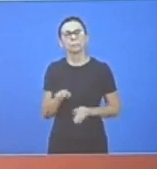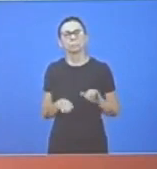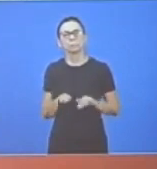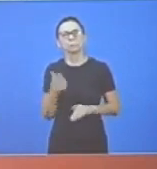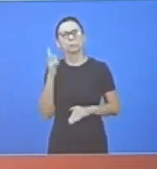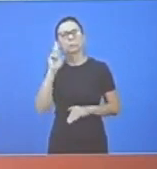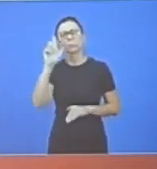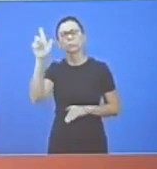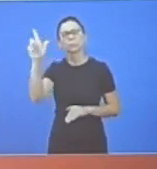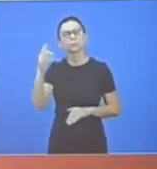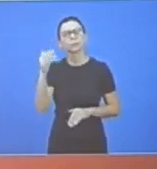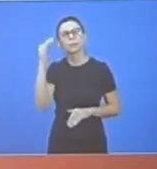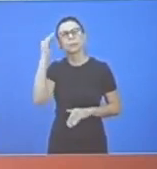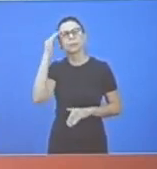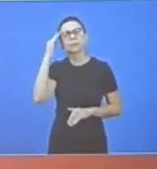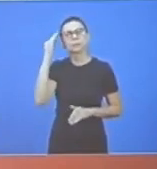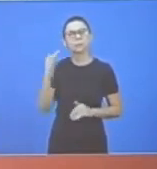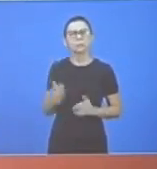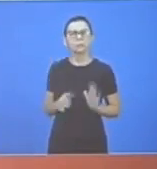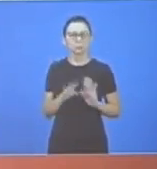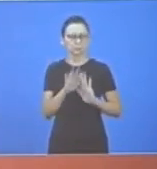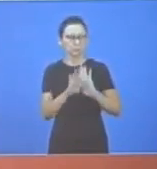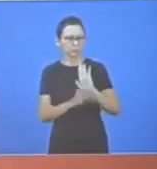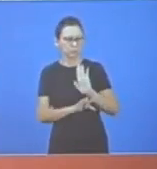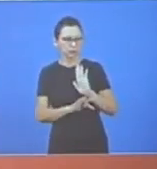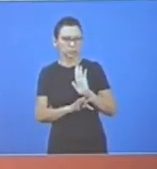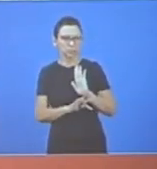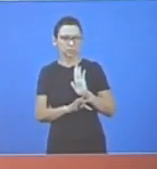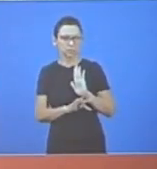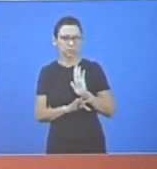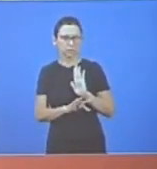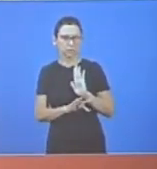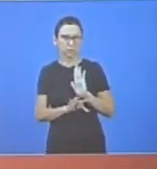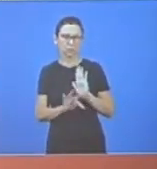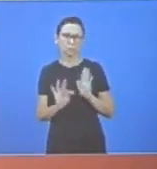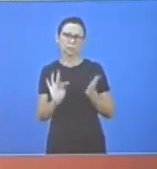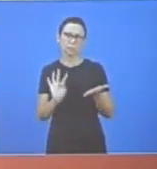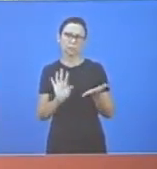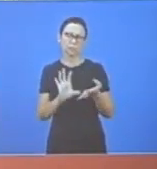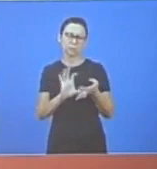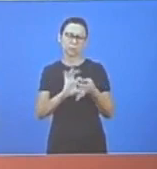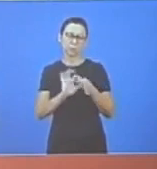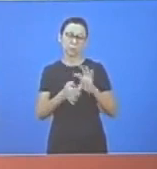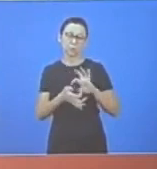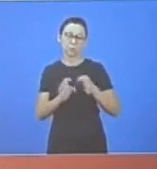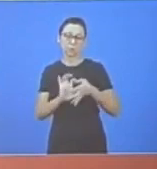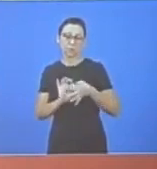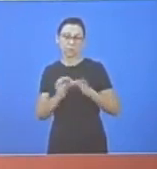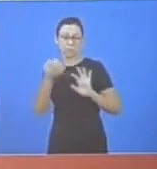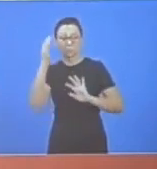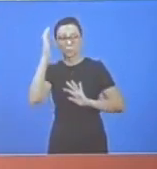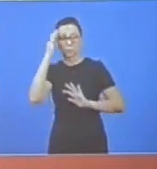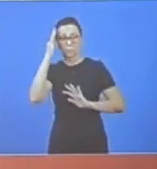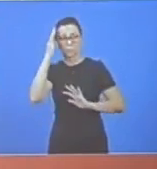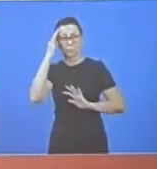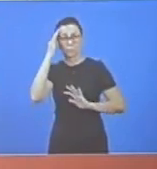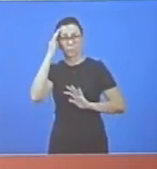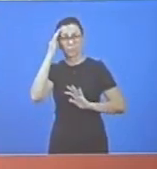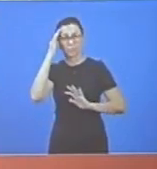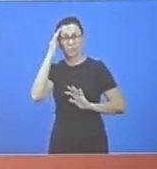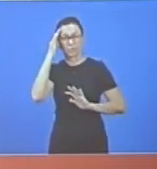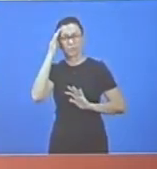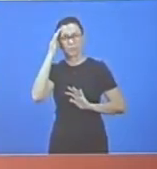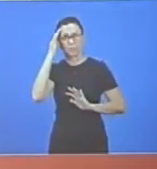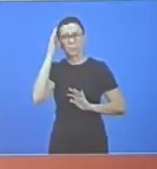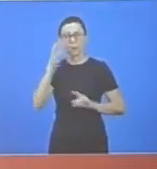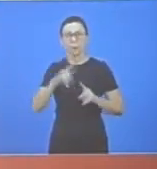sometimes you can understand a text and you can do an interpretation.